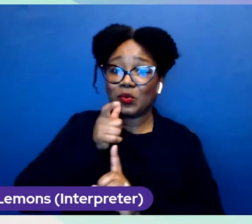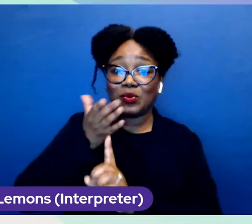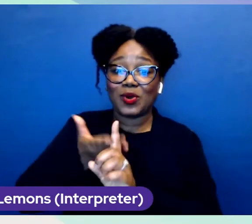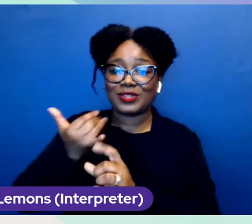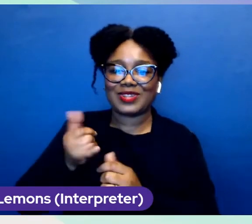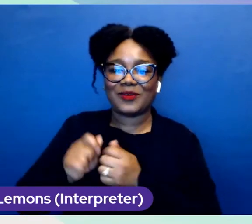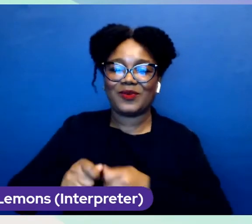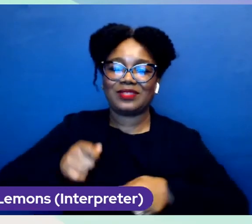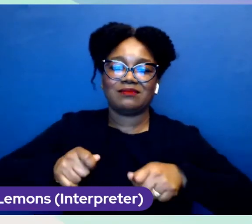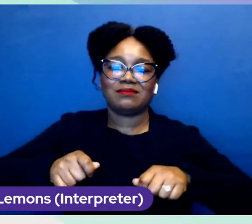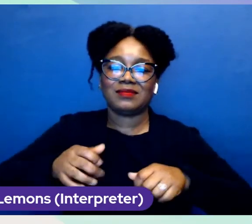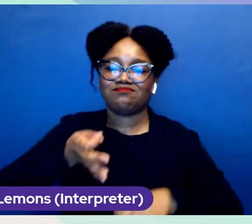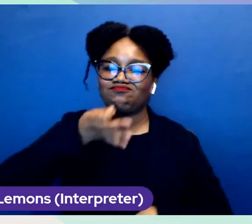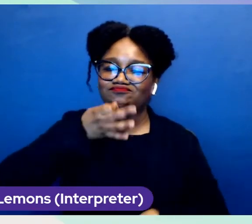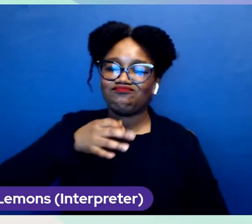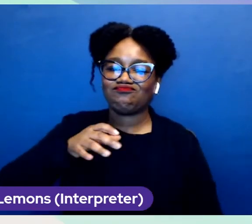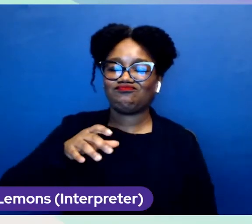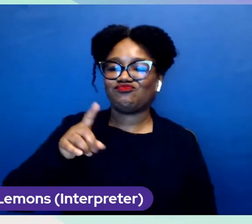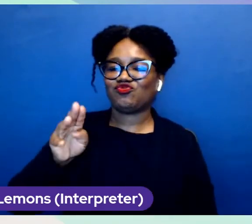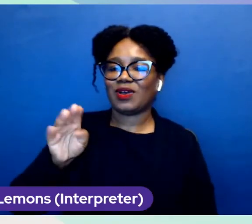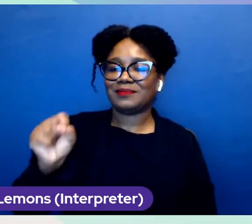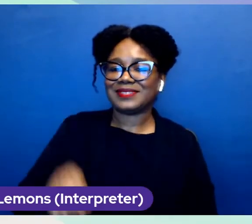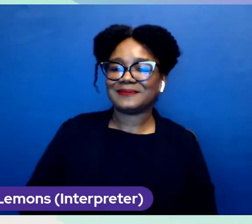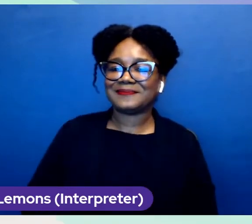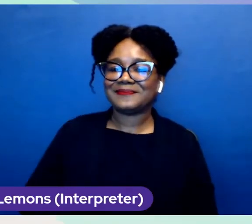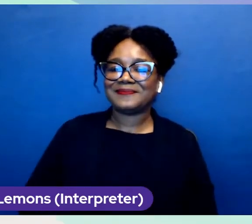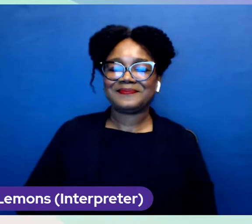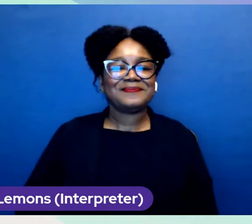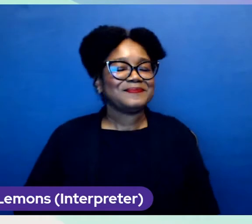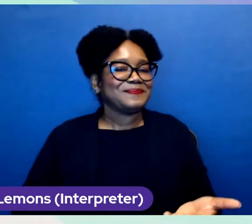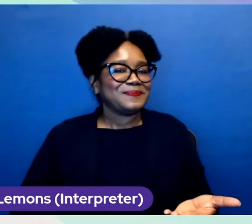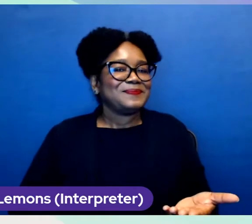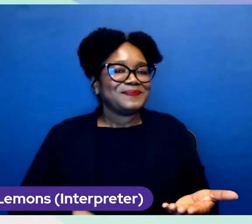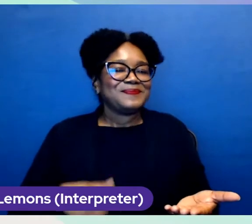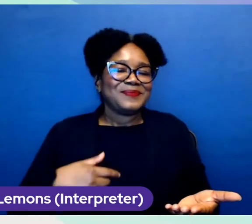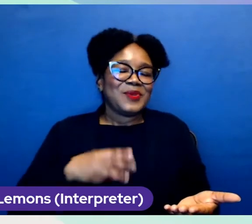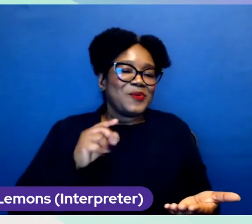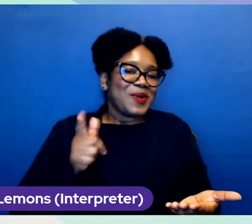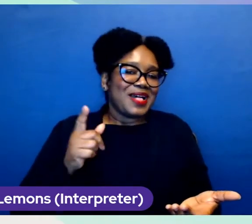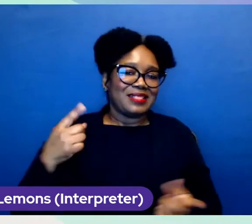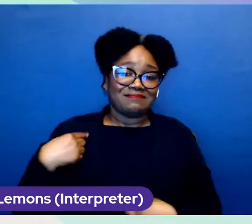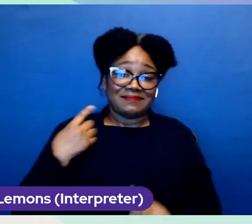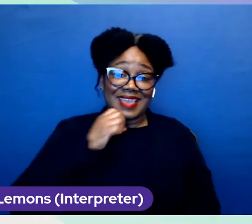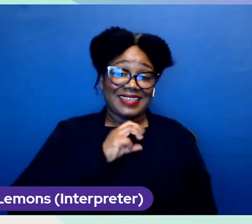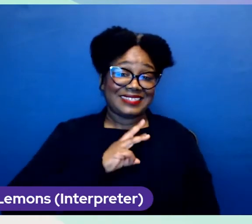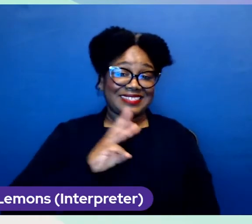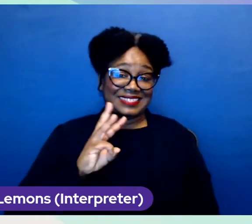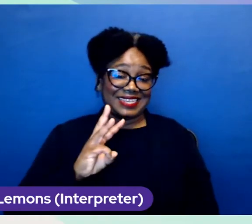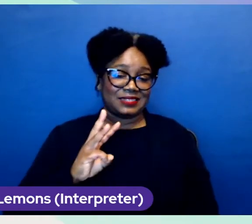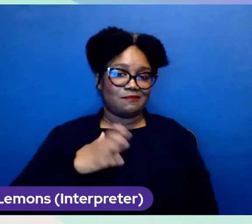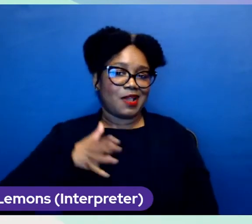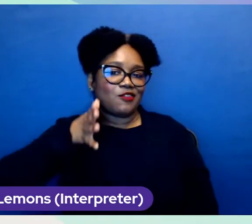So I started playing drums when I was 6 years old, thanks to stories that my grandmother used to tell me. And from these stories,